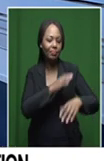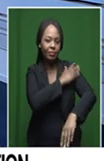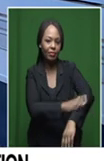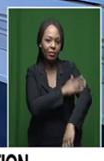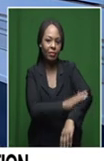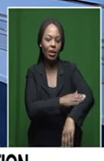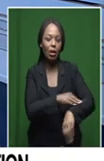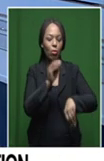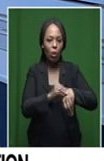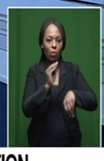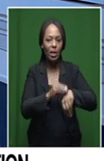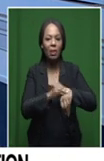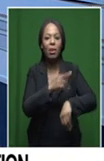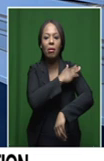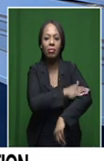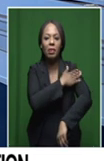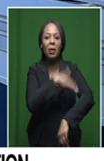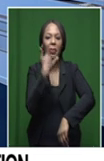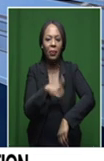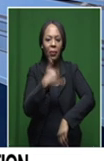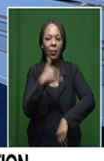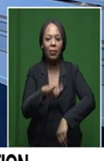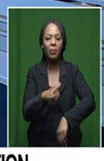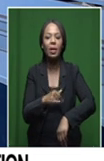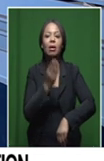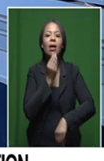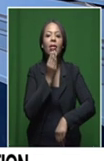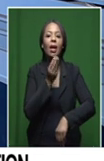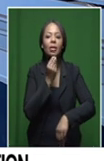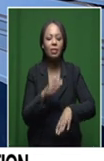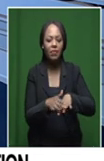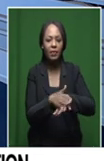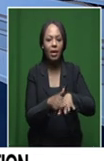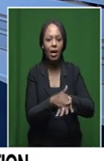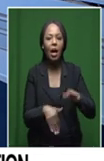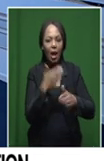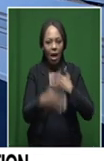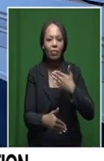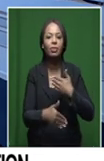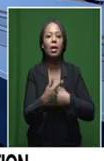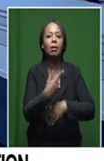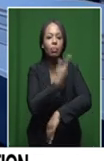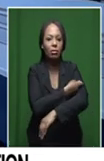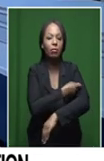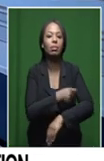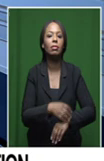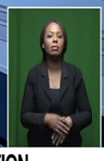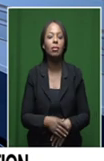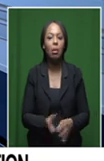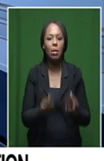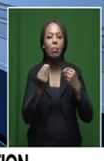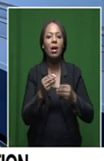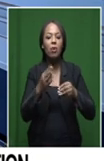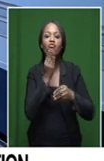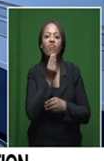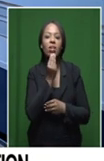that. It's been paining, and I've also got arthritis in my fingers after I've got vaccinated. Okay, thank you, David. Let's